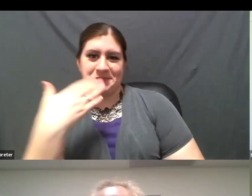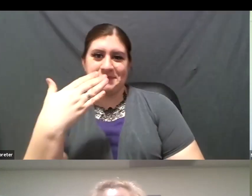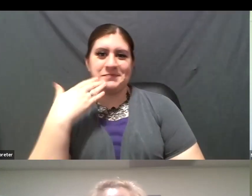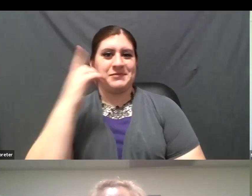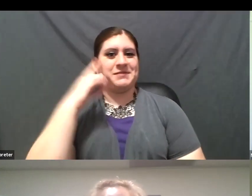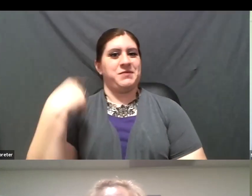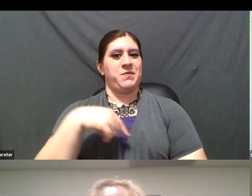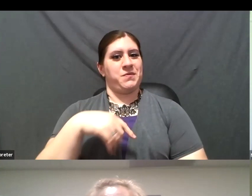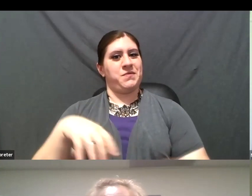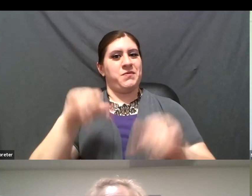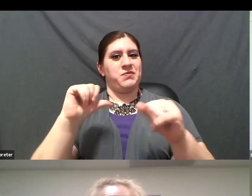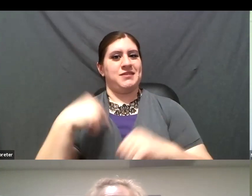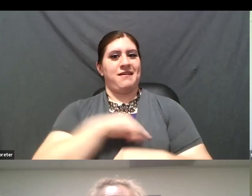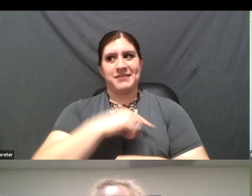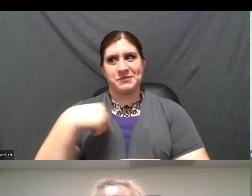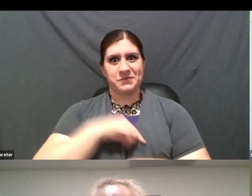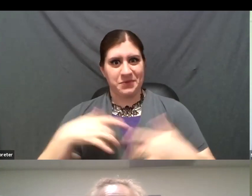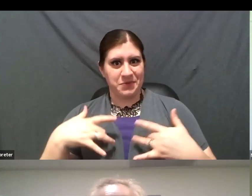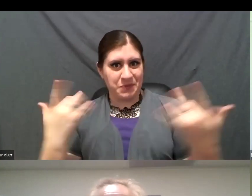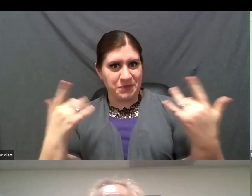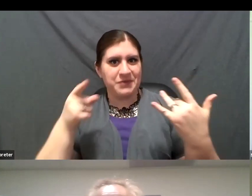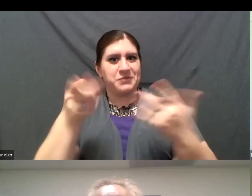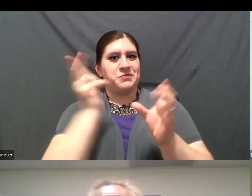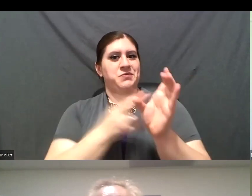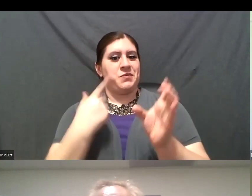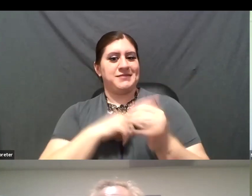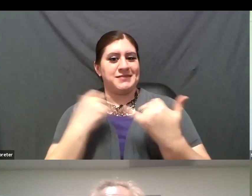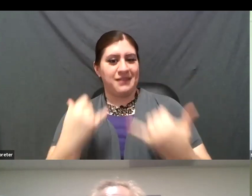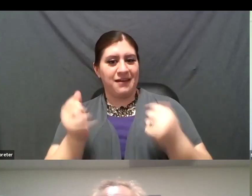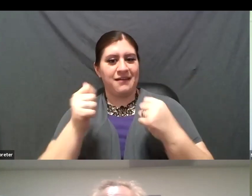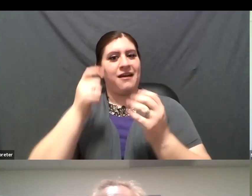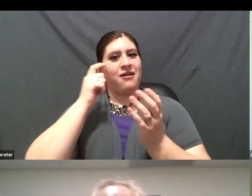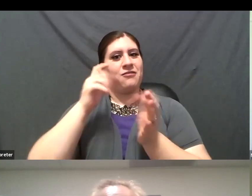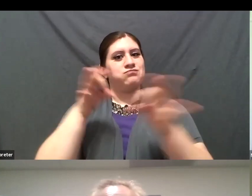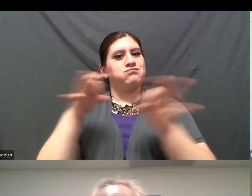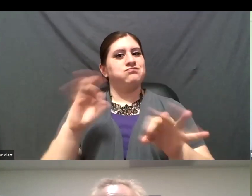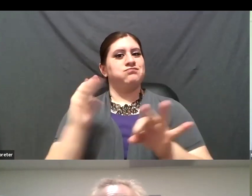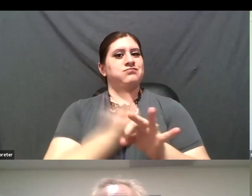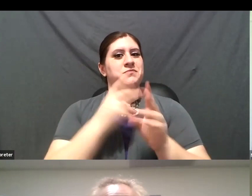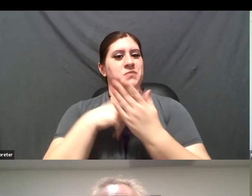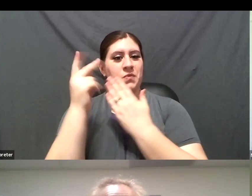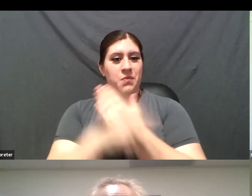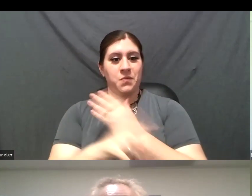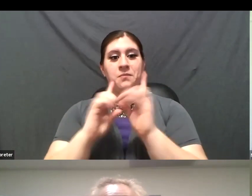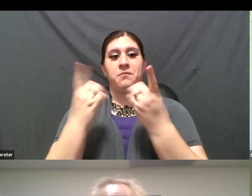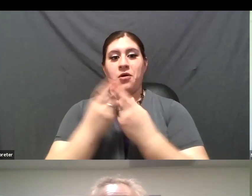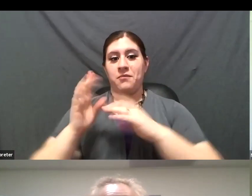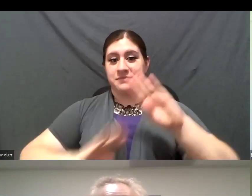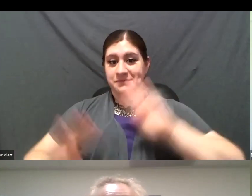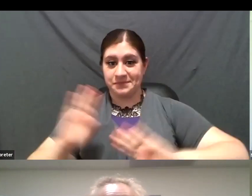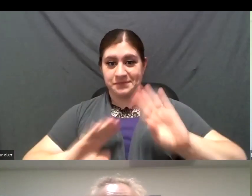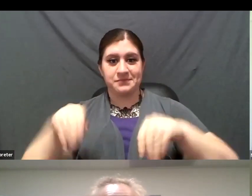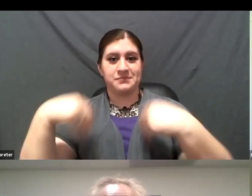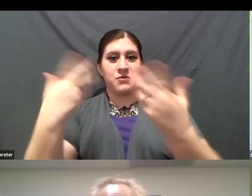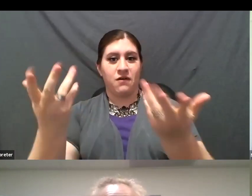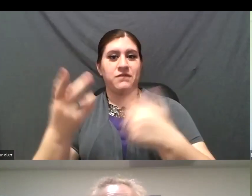having us. And we are thrilled that you are joining us today. We can tell you about our program. The Department of Biology